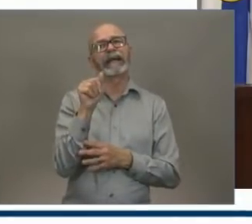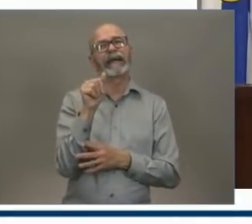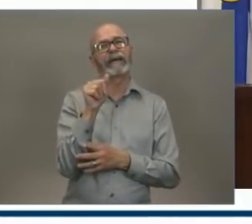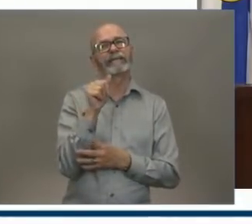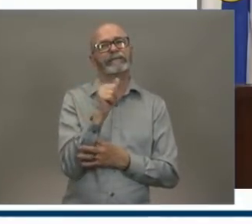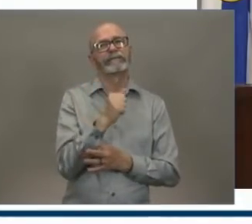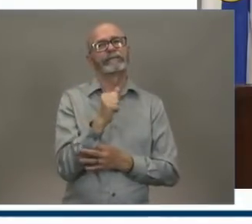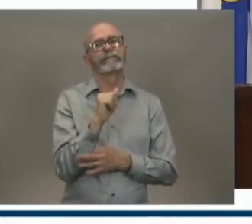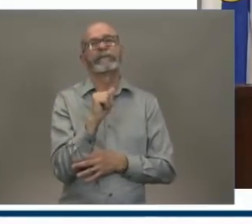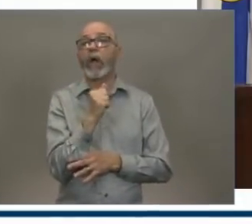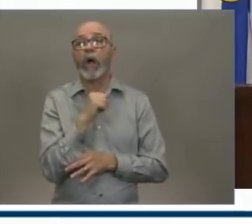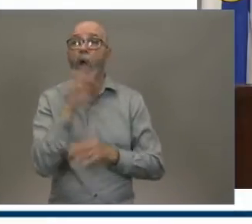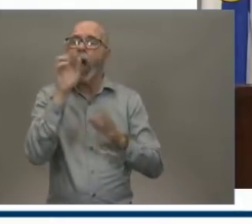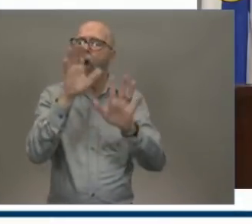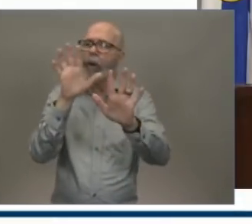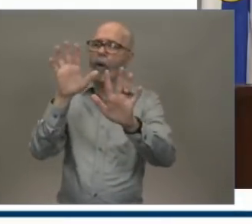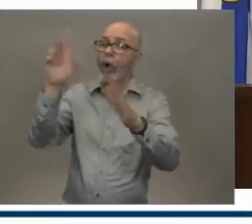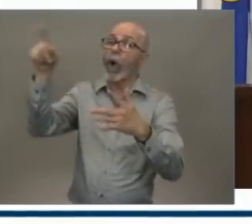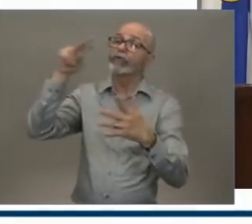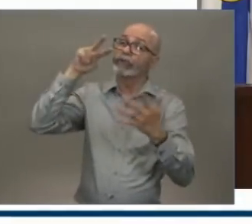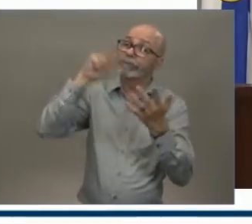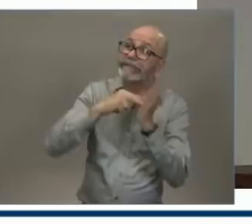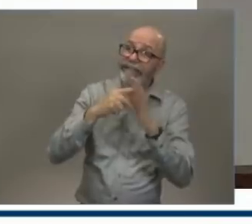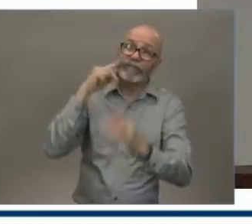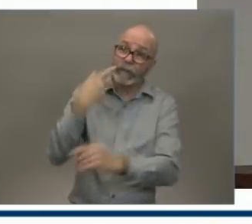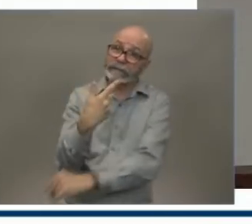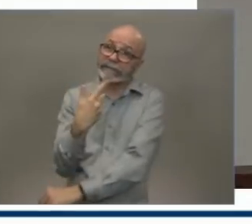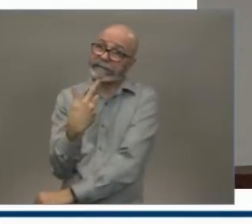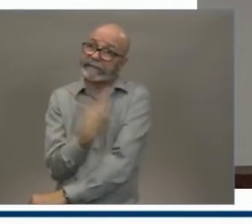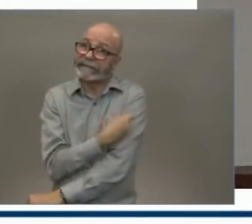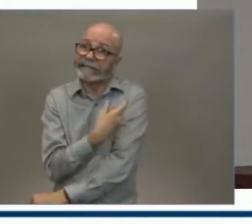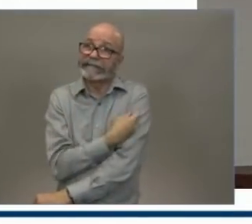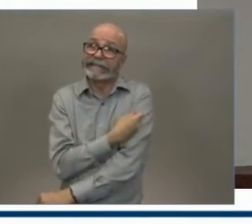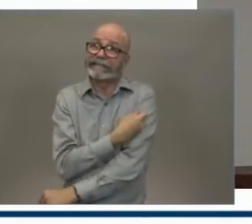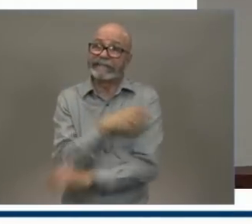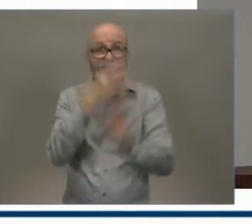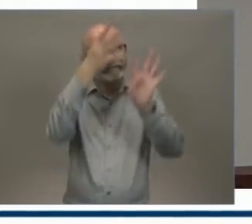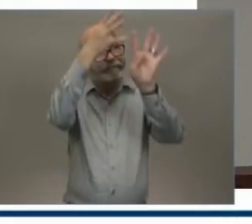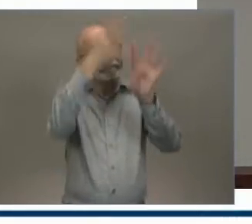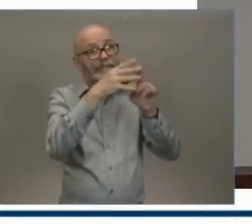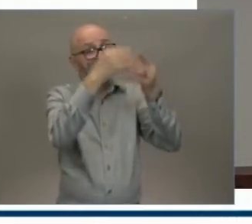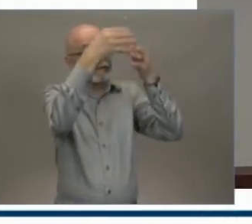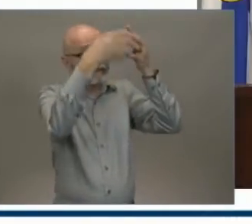Oh, for our immunization data, I don't have an answer for that question.